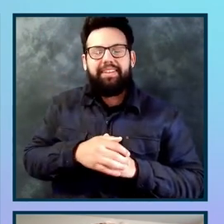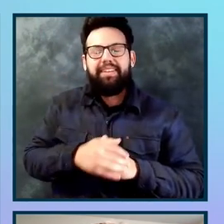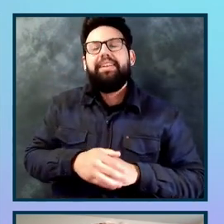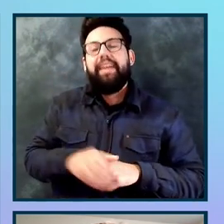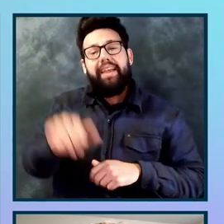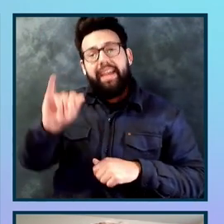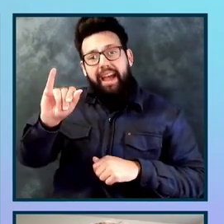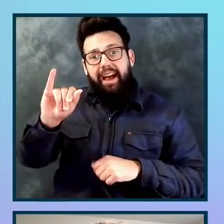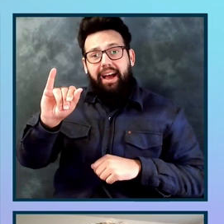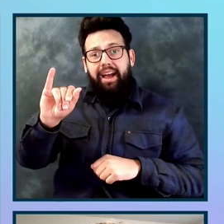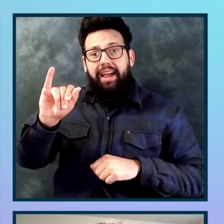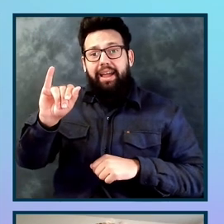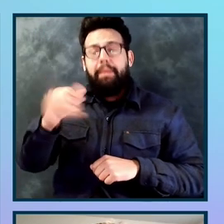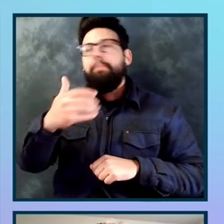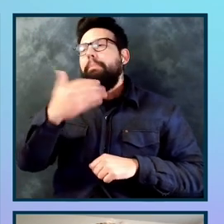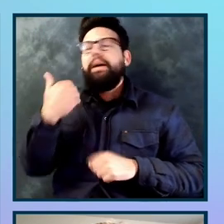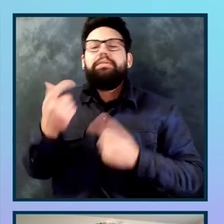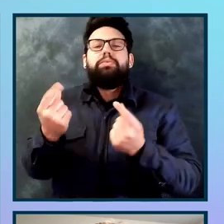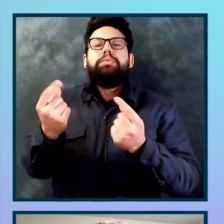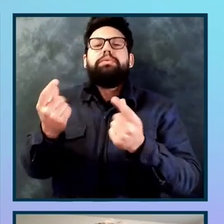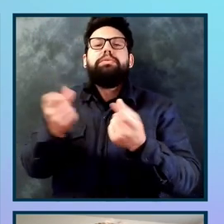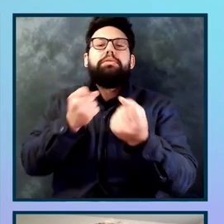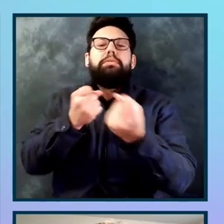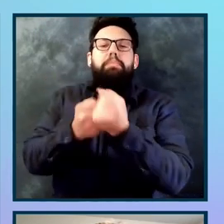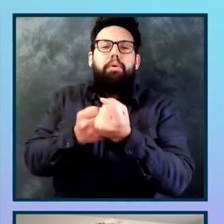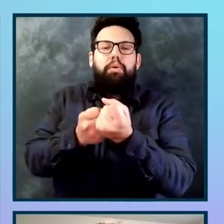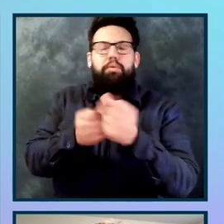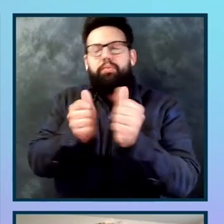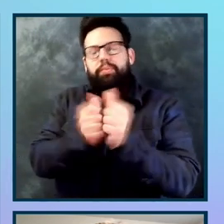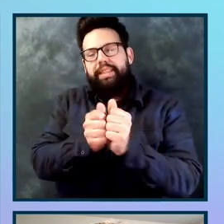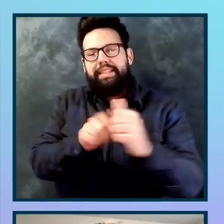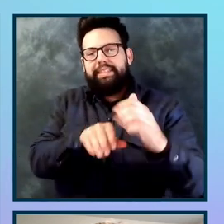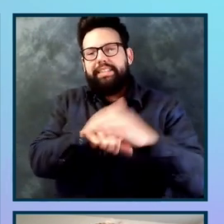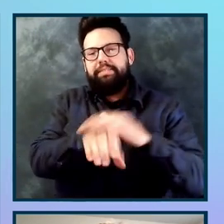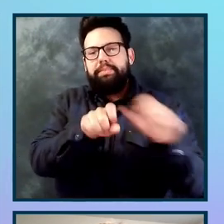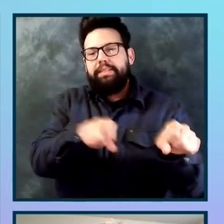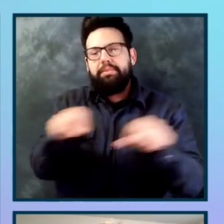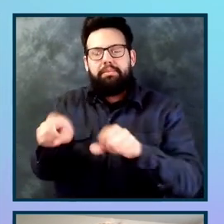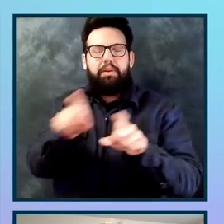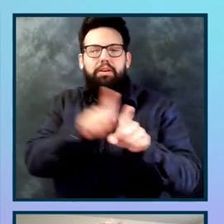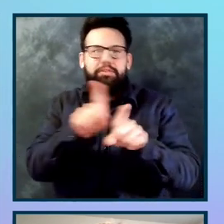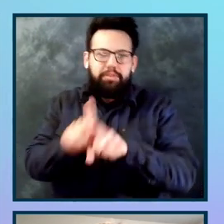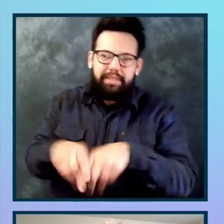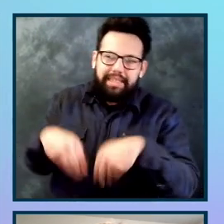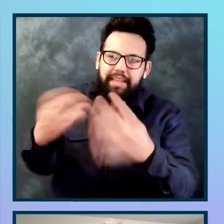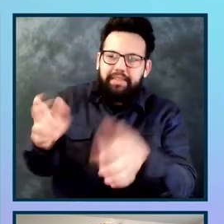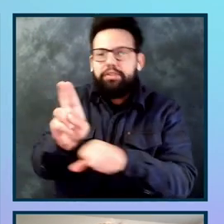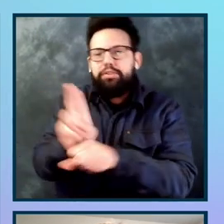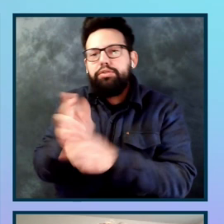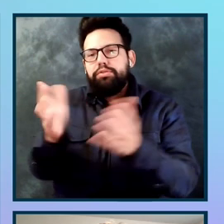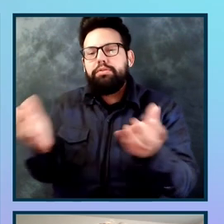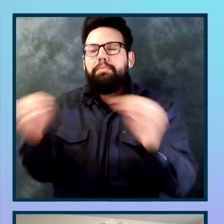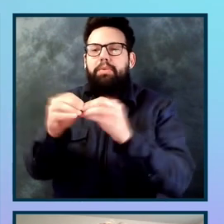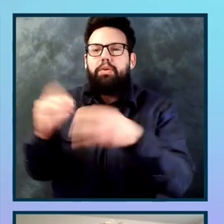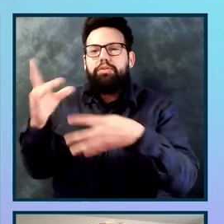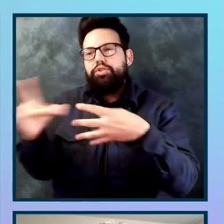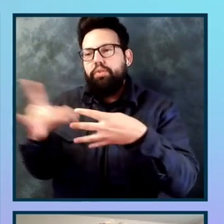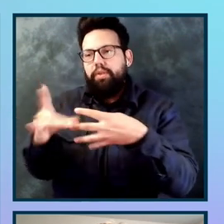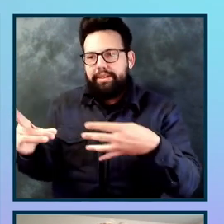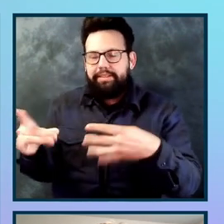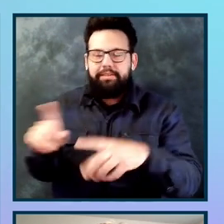support accessibility efforts. It can also be used to support user choice. What it cannot be used for, though,